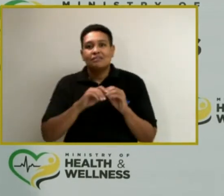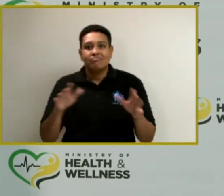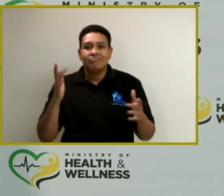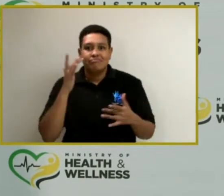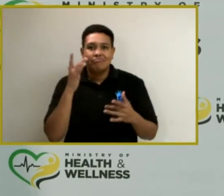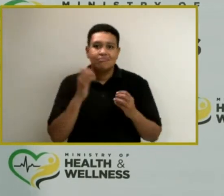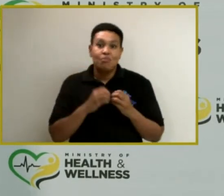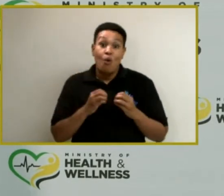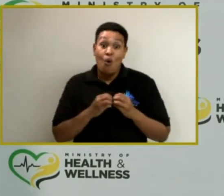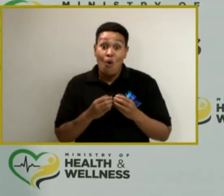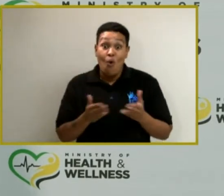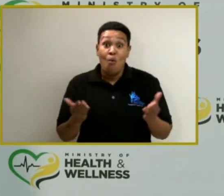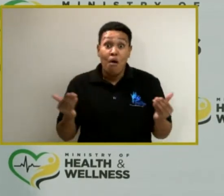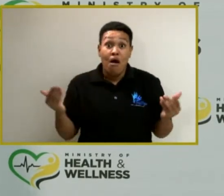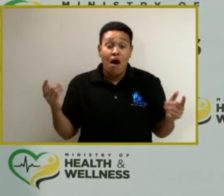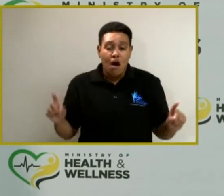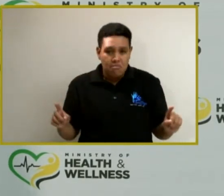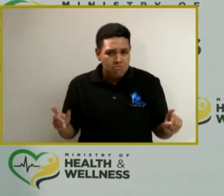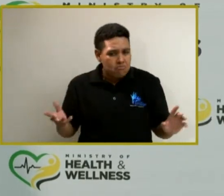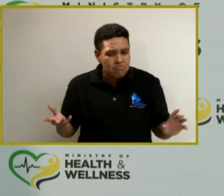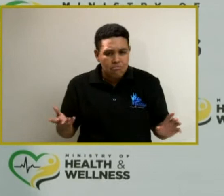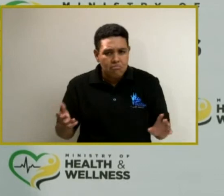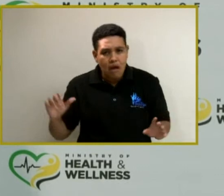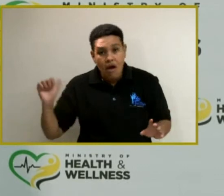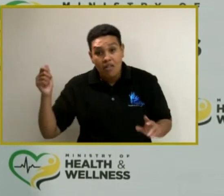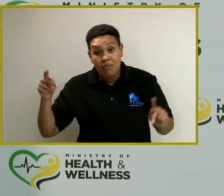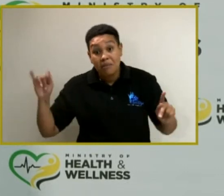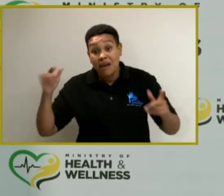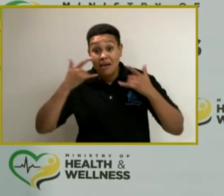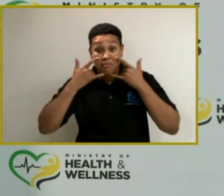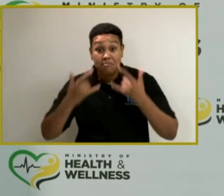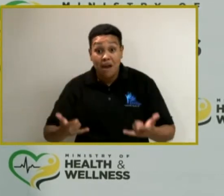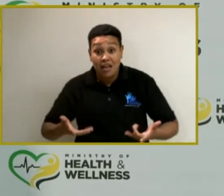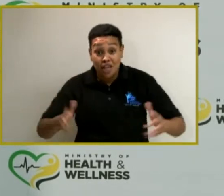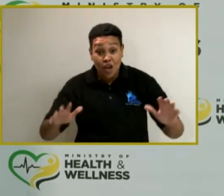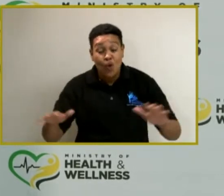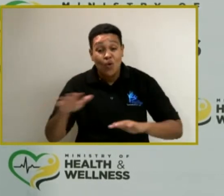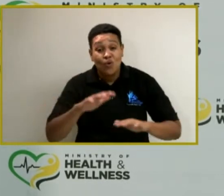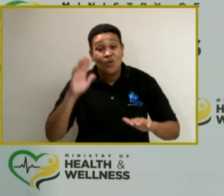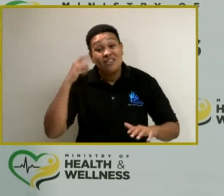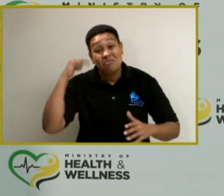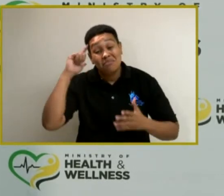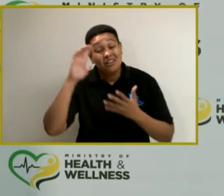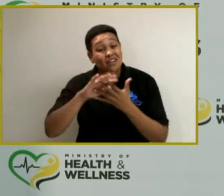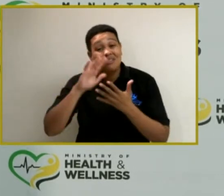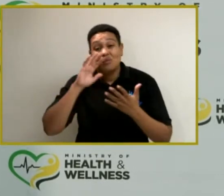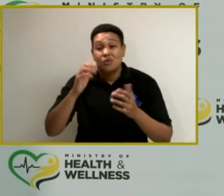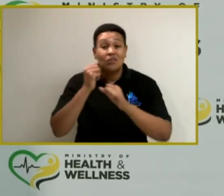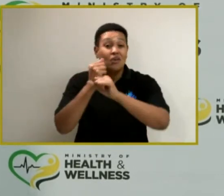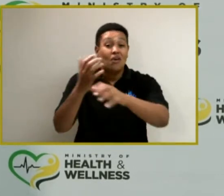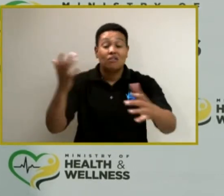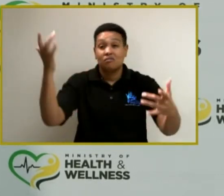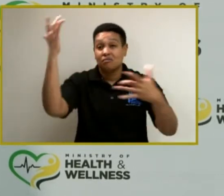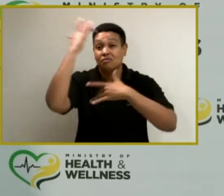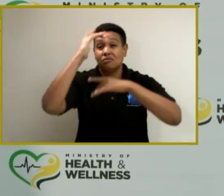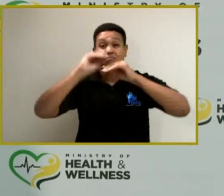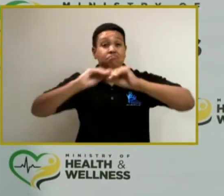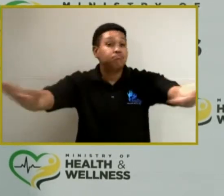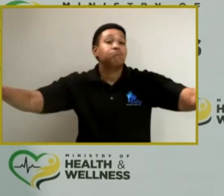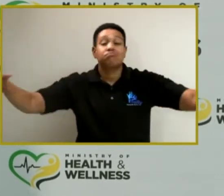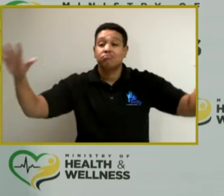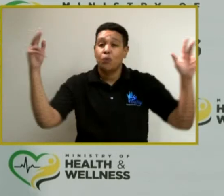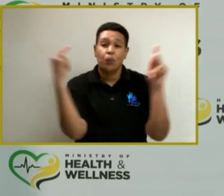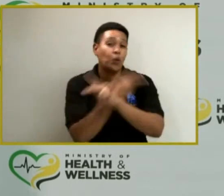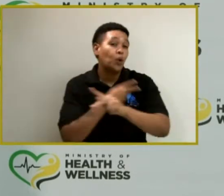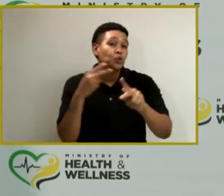do more, as others have, like removing masks, would, I believe, create significant challenges for